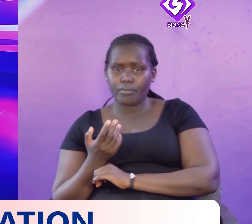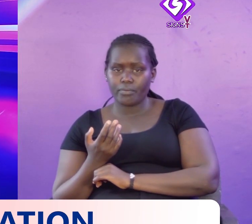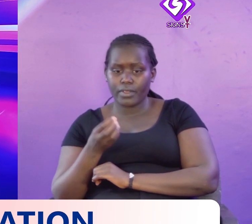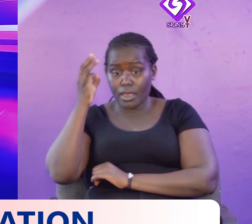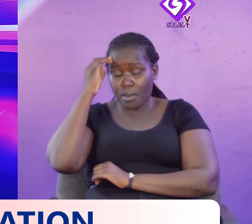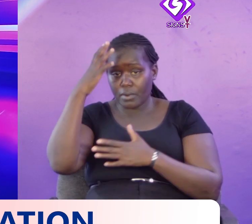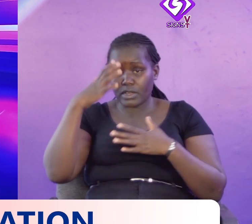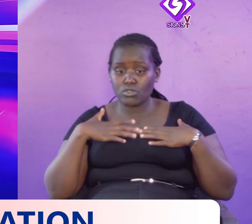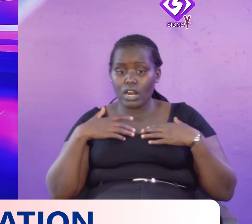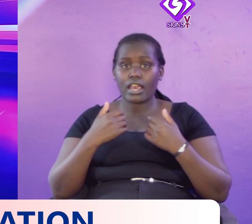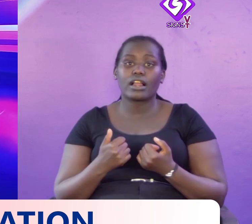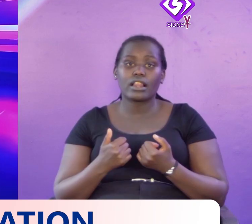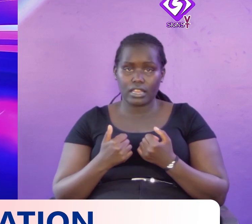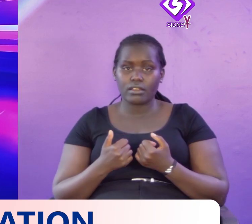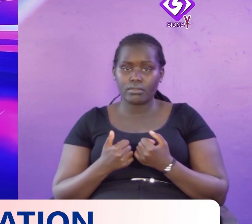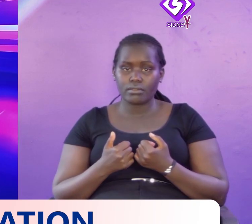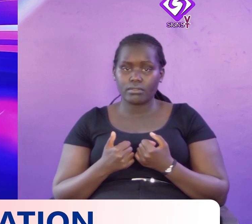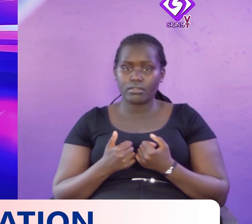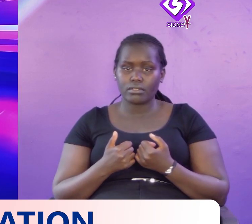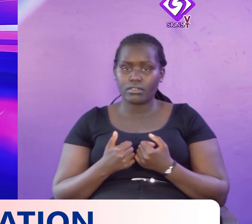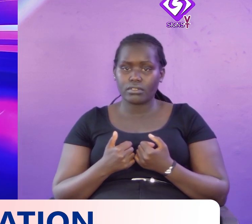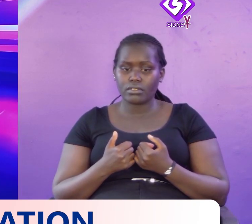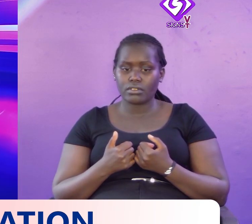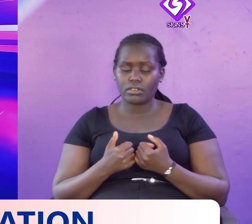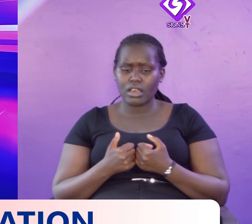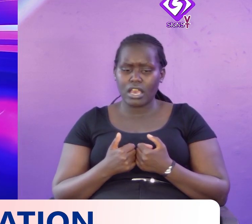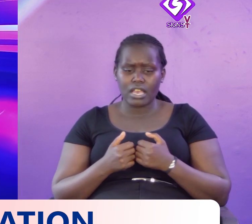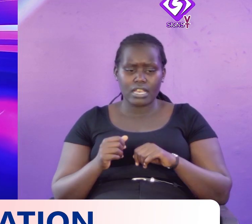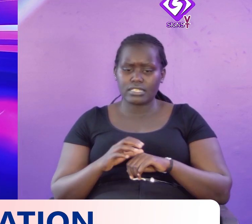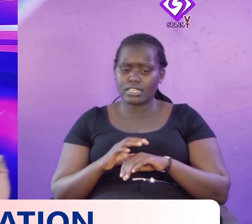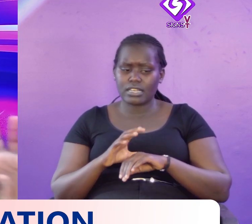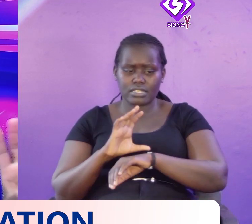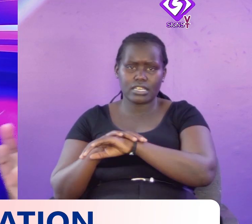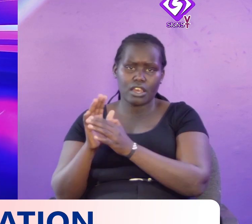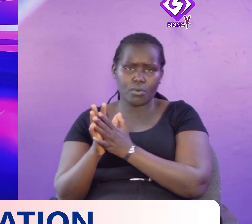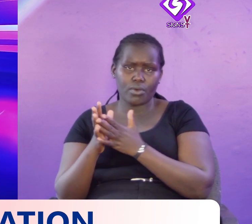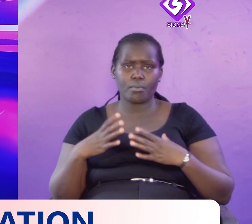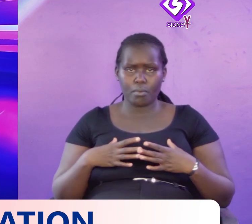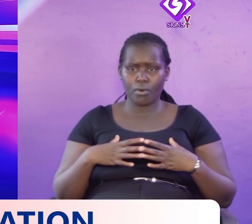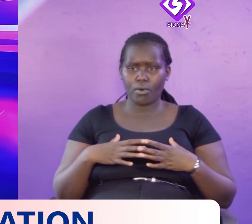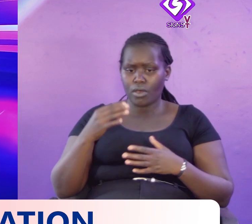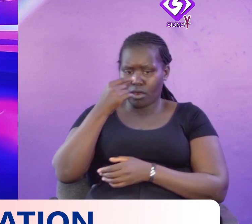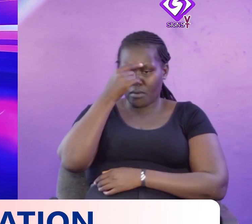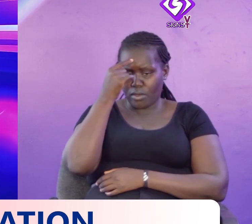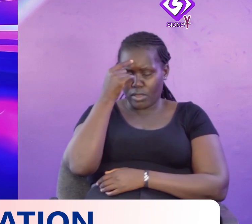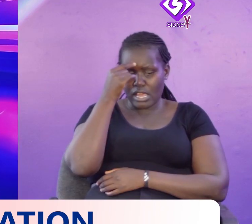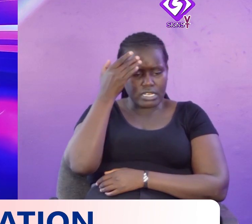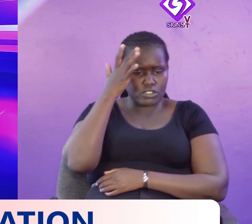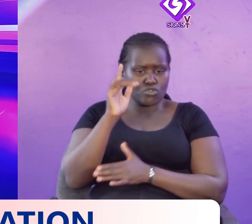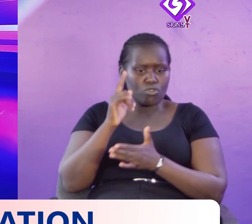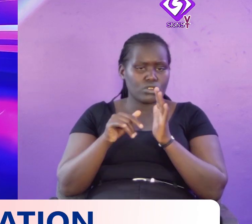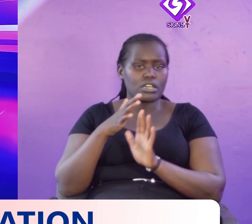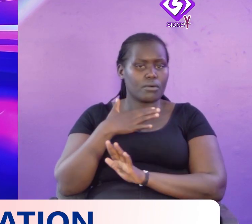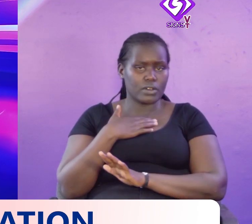health is imenyakuliwa na watu? Because Jonah wants this, I want this.